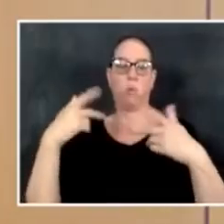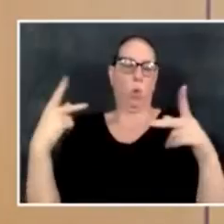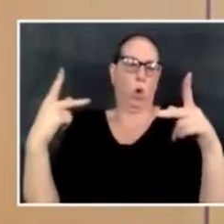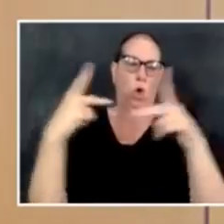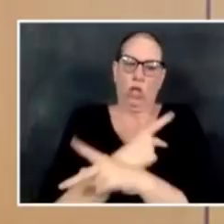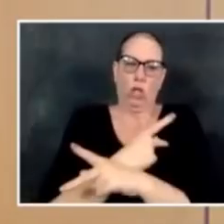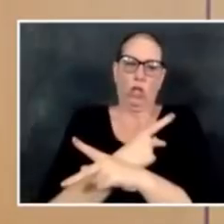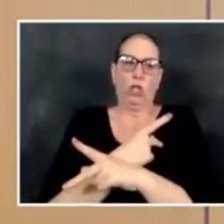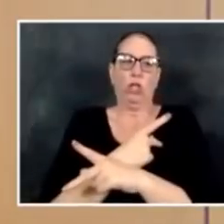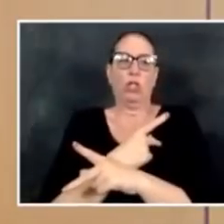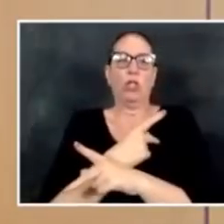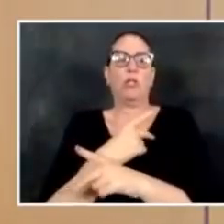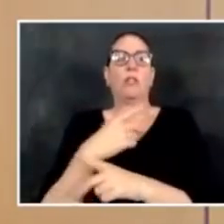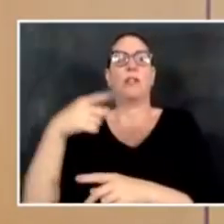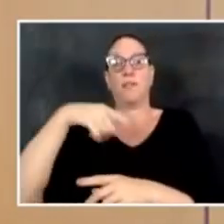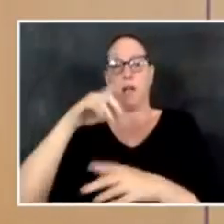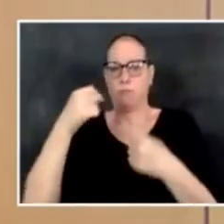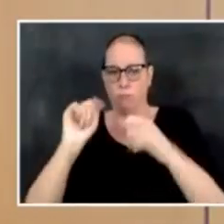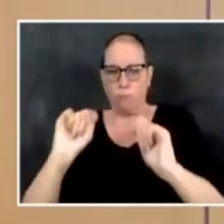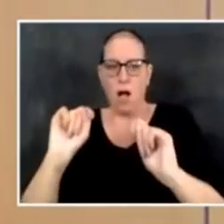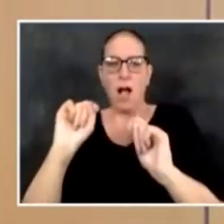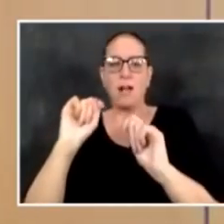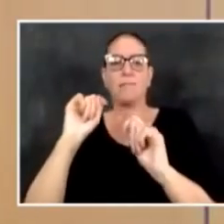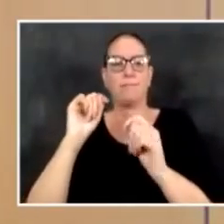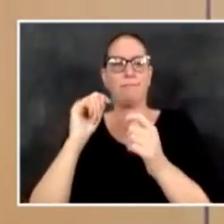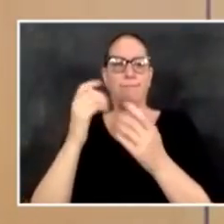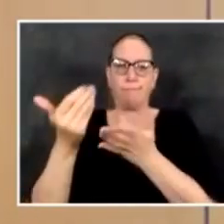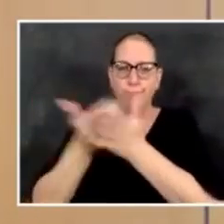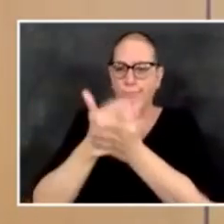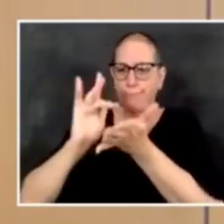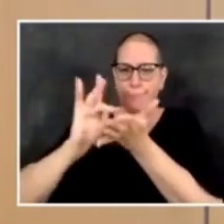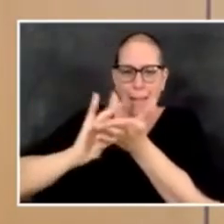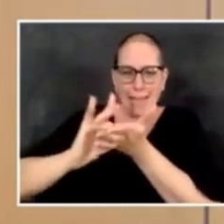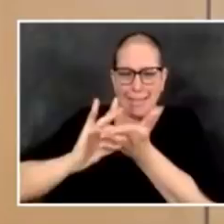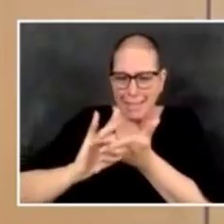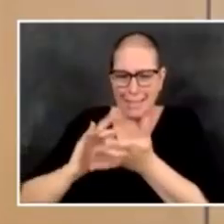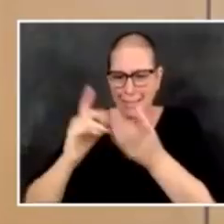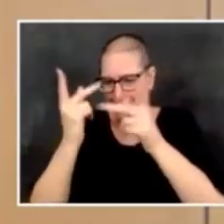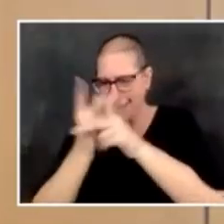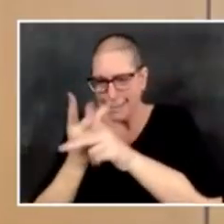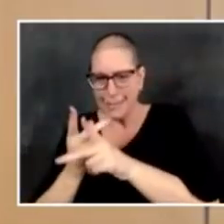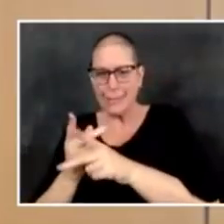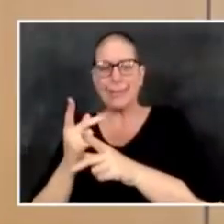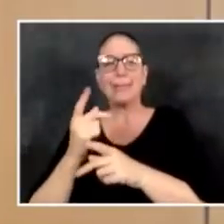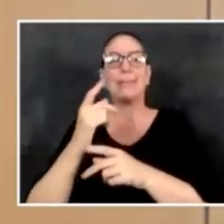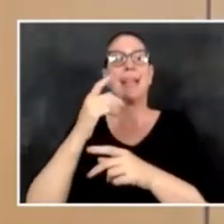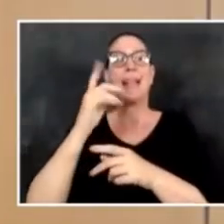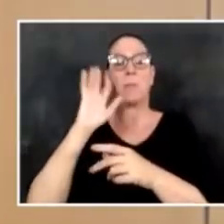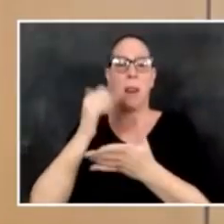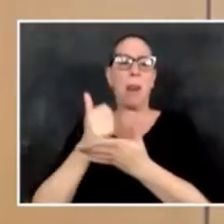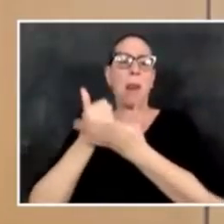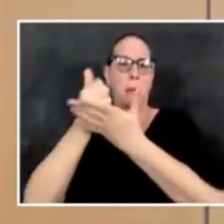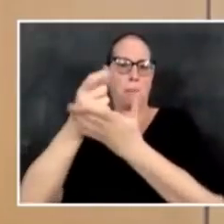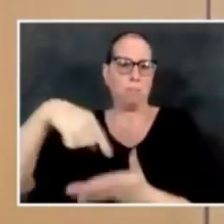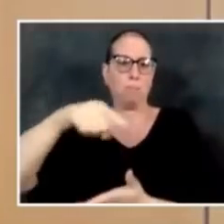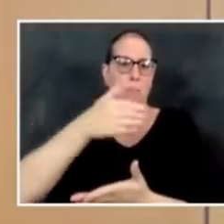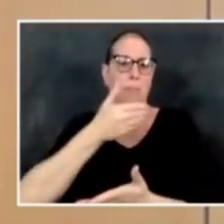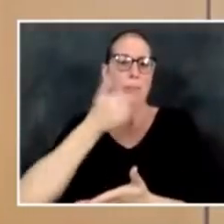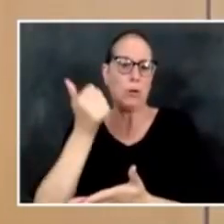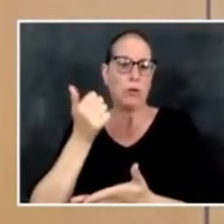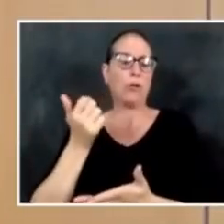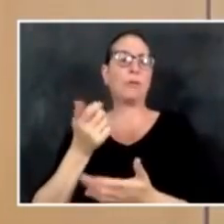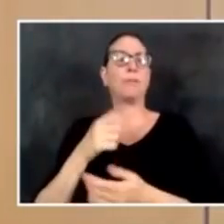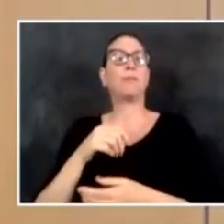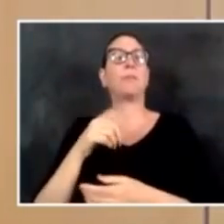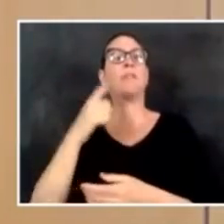potential impact on improving individuals' health. They are, for example, looking at the potential